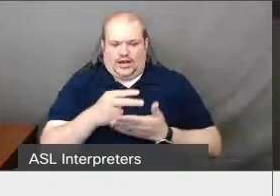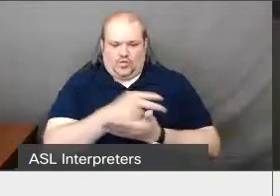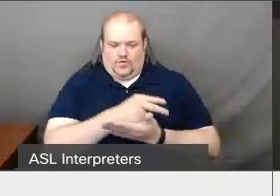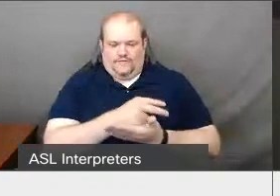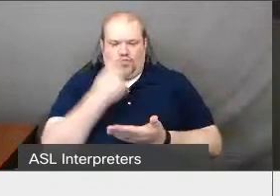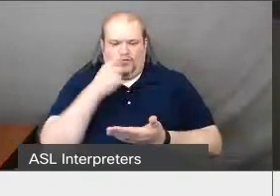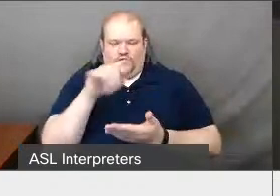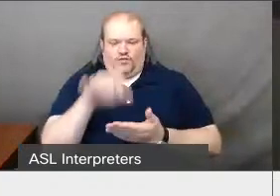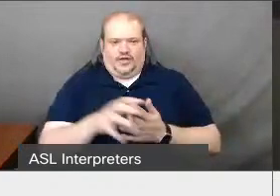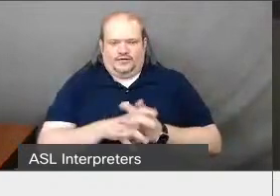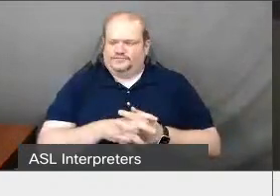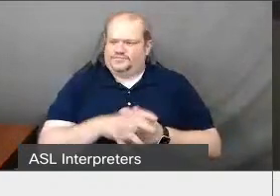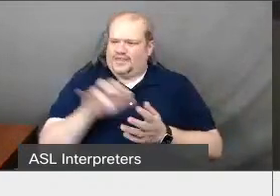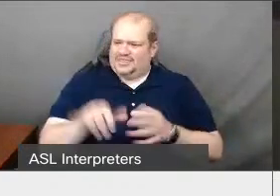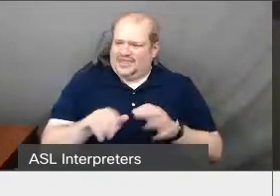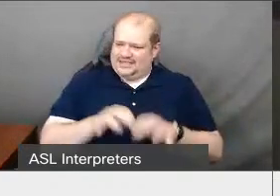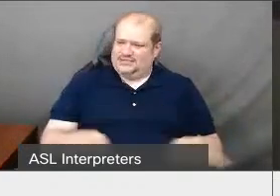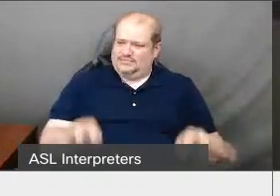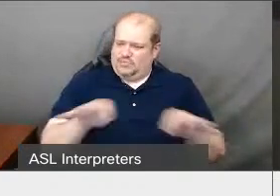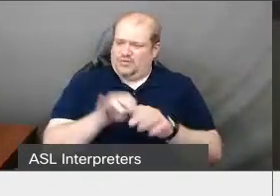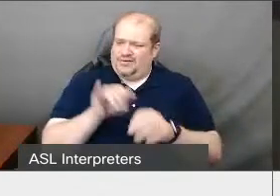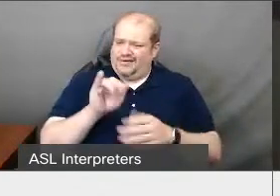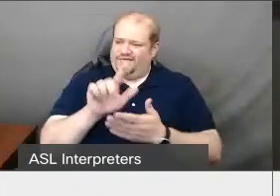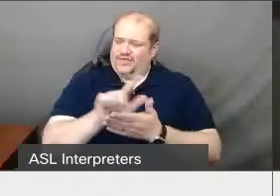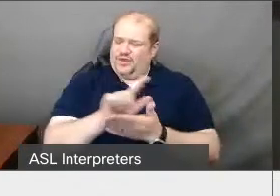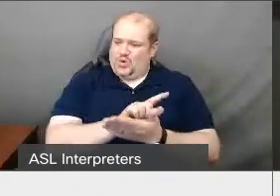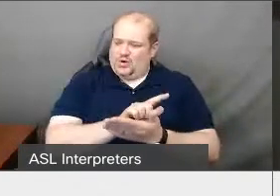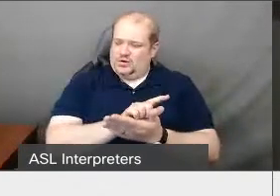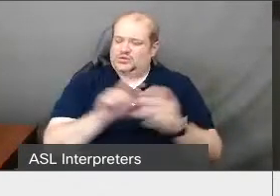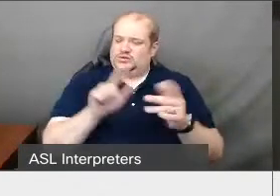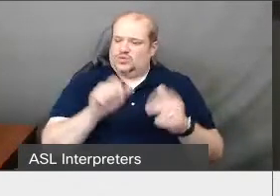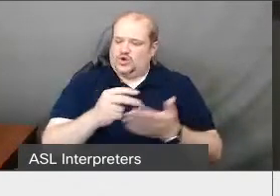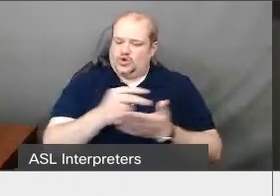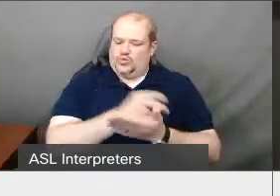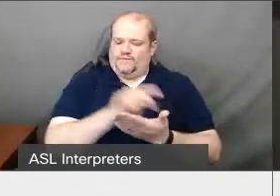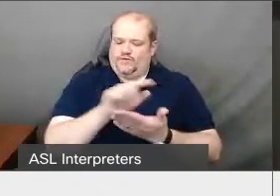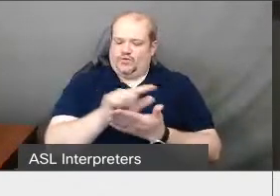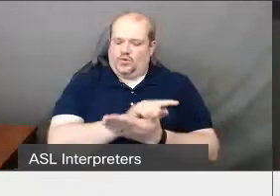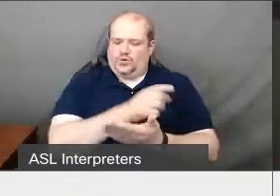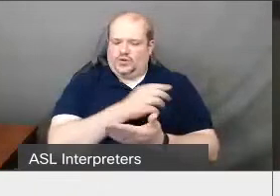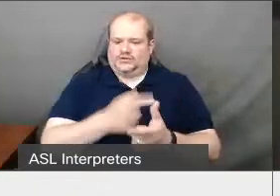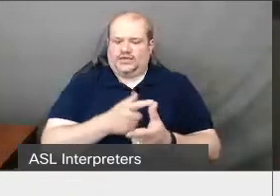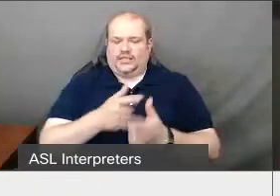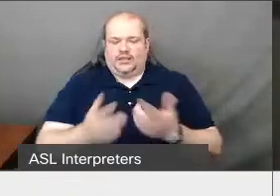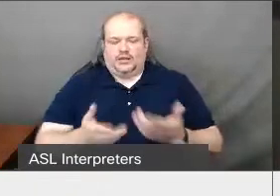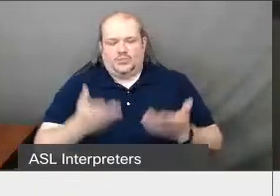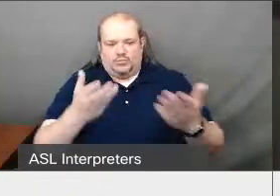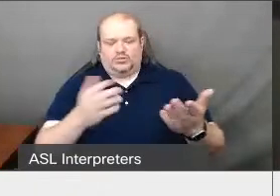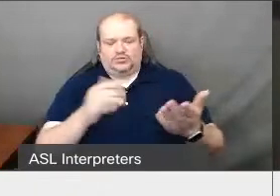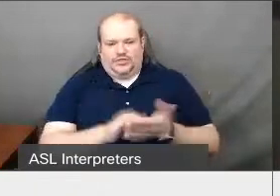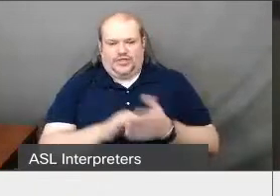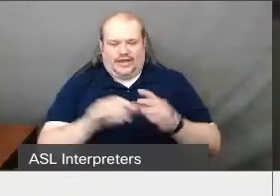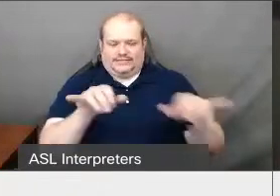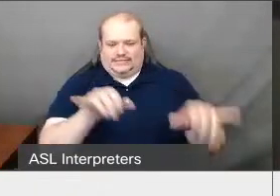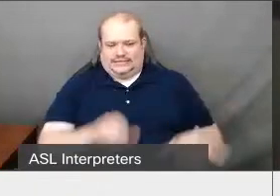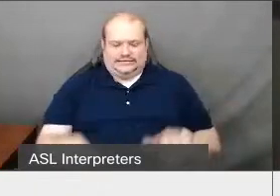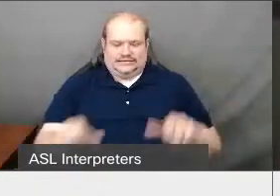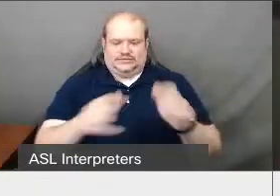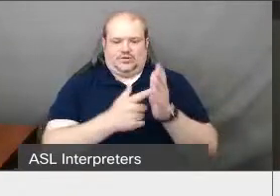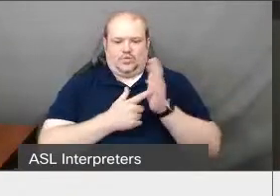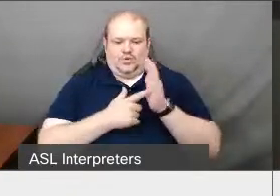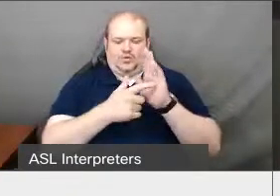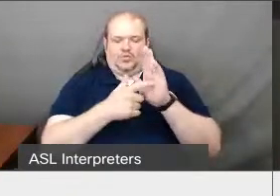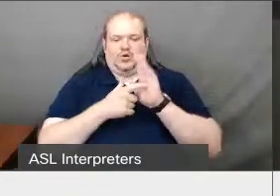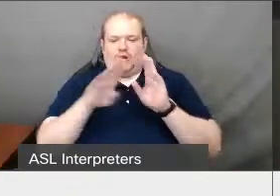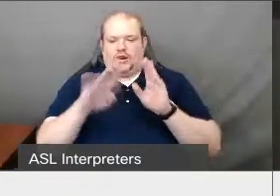it. So that's important. So if the ordinance, when you review the ordinance and the proposal is consistent with what is required by